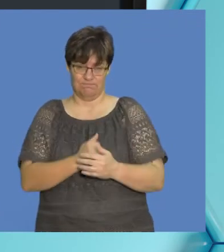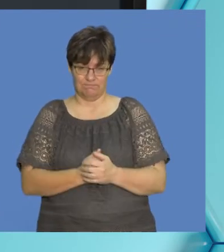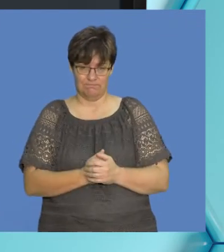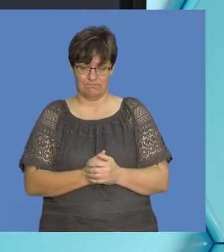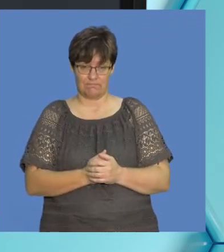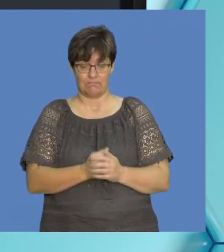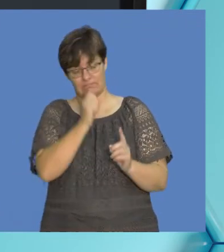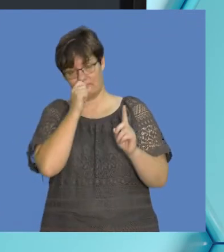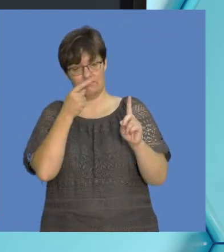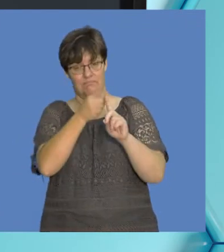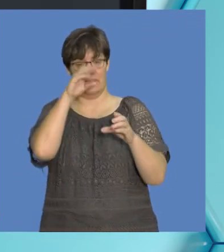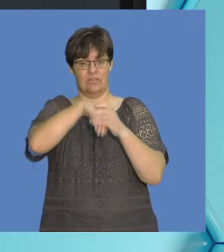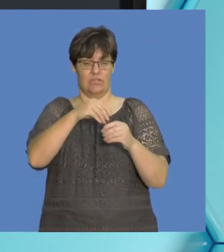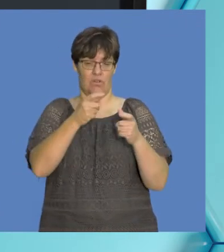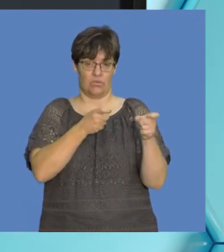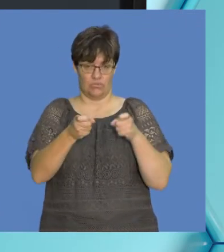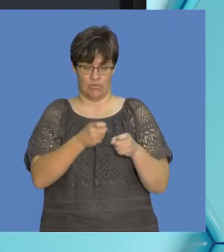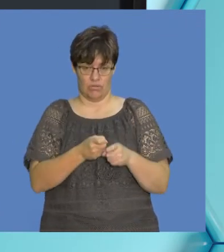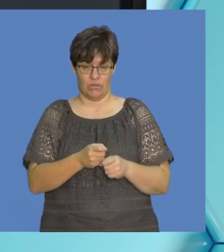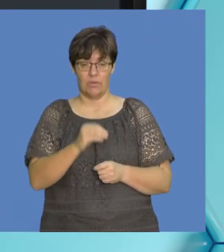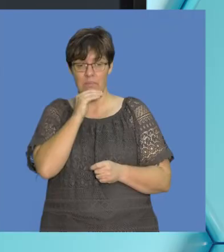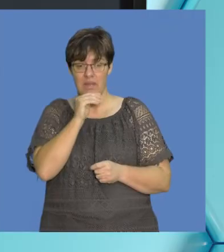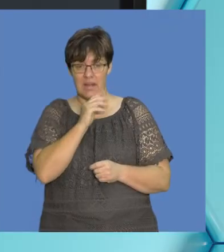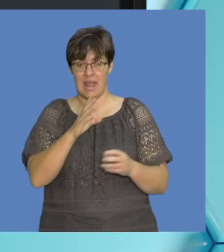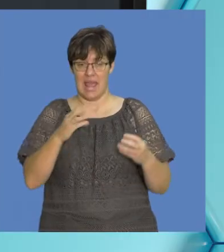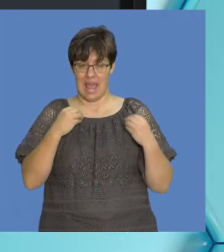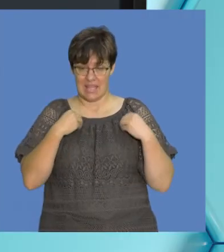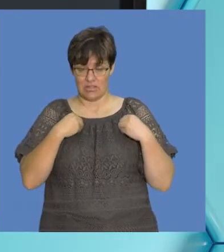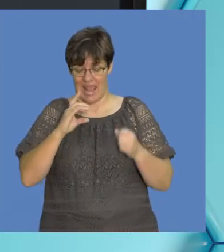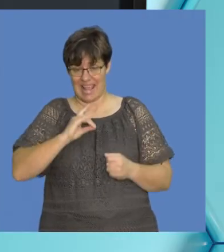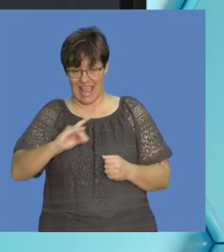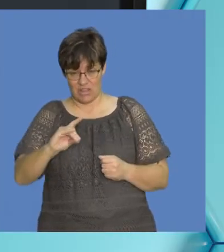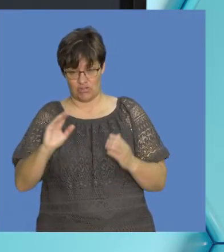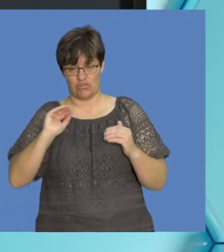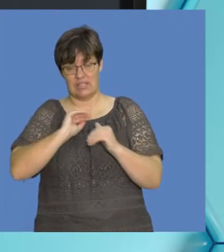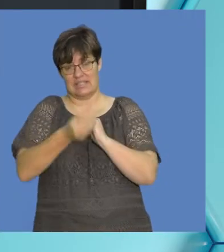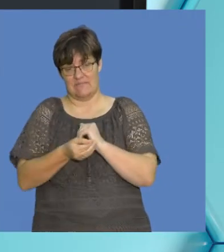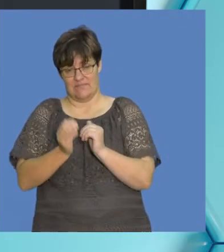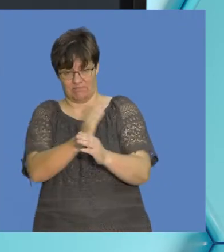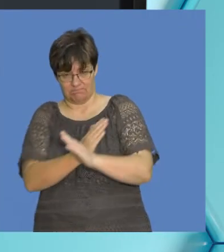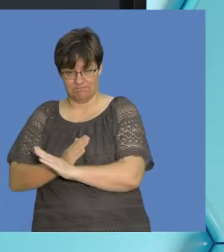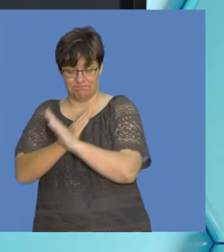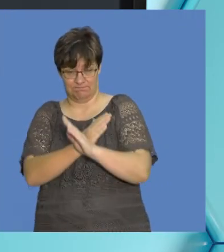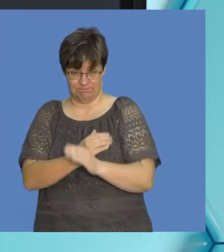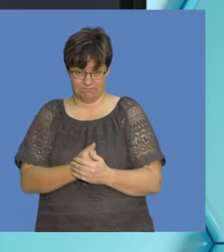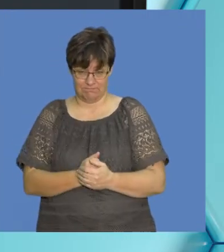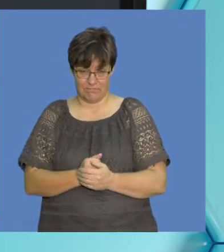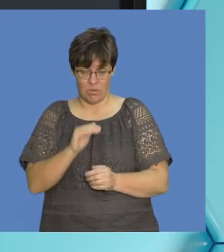the purpose of internal control is to safeguard our cash, which is the asset that we are dealing with,